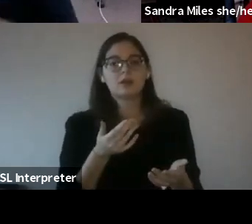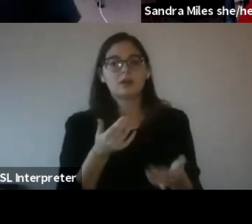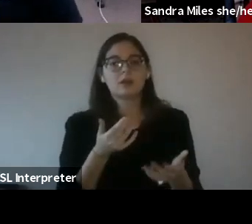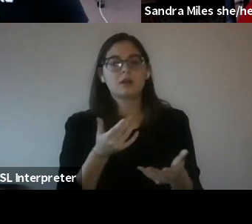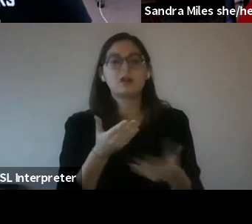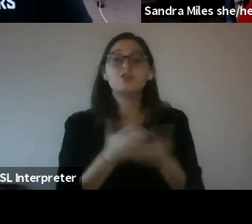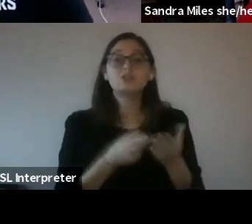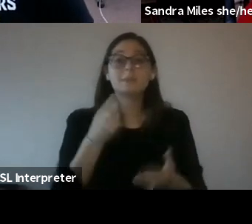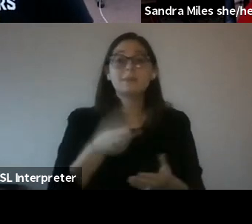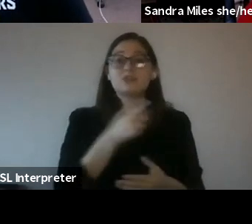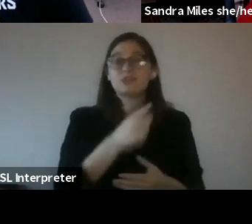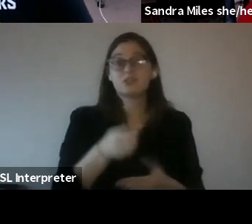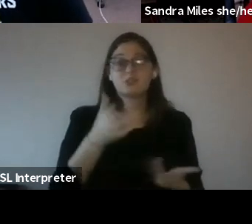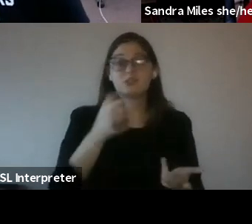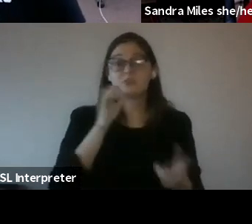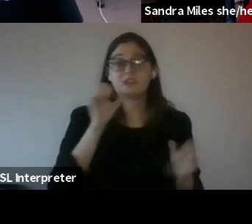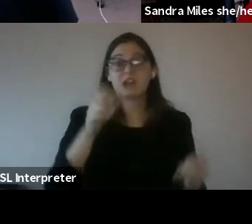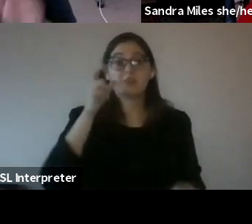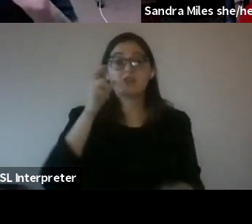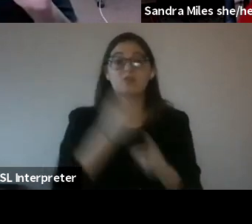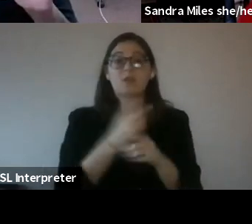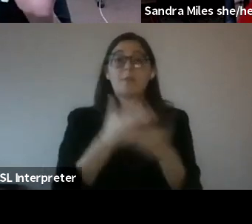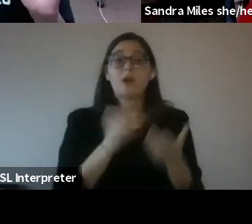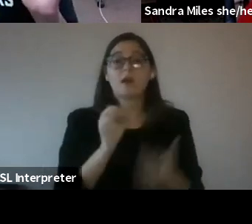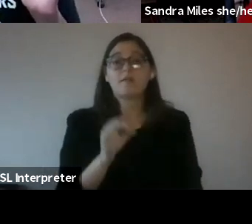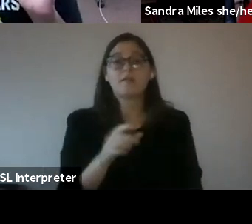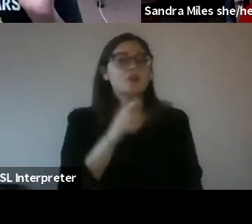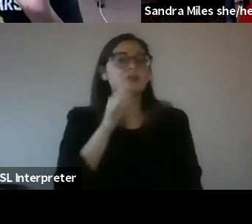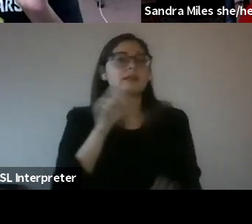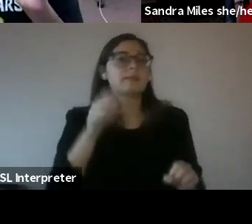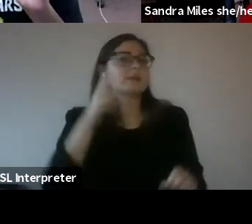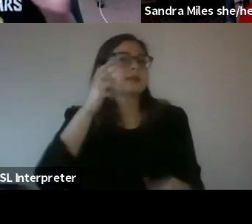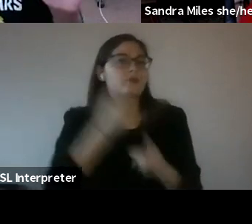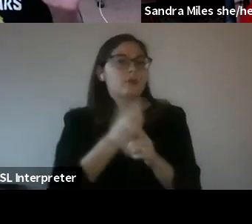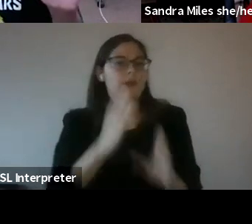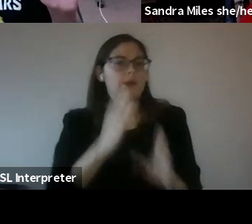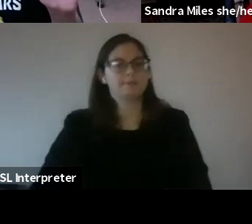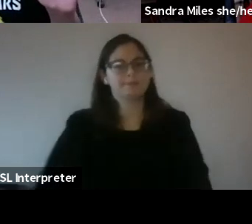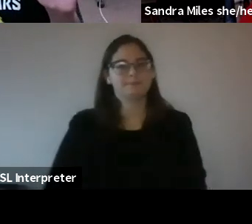there's some history that you didn't get to hear the right part of, or you didn't get to hear it the right way.